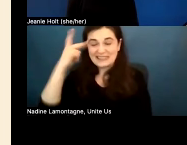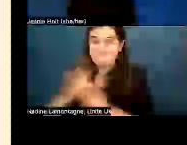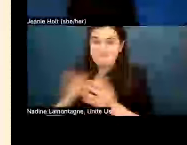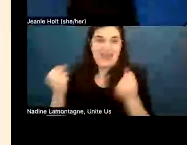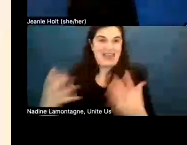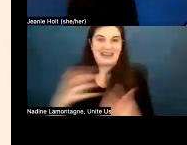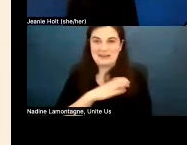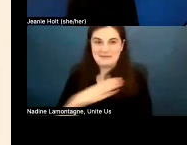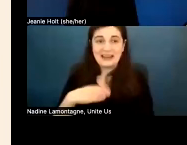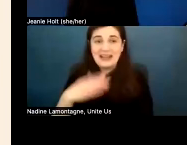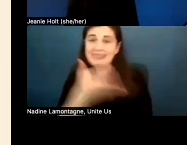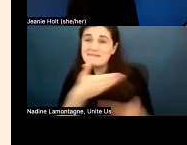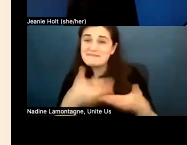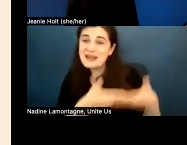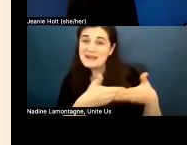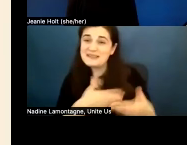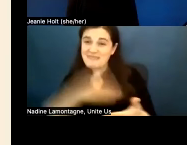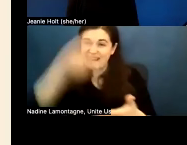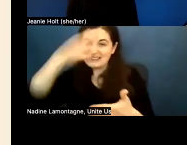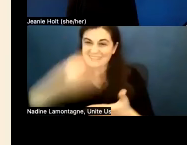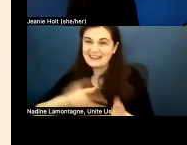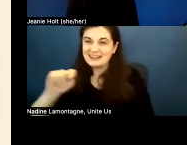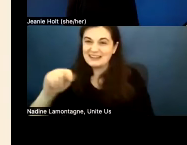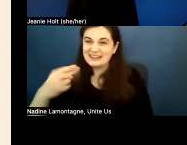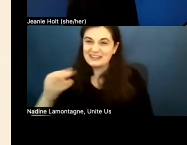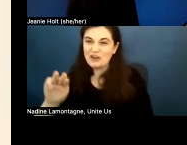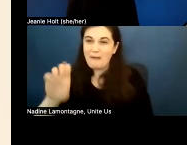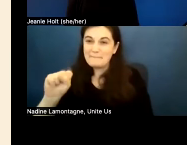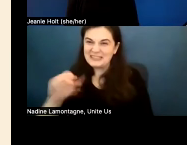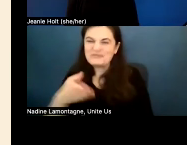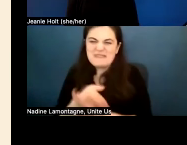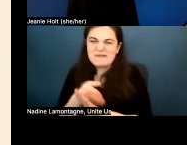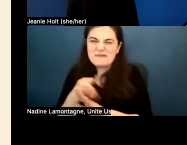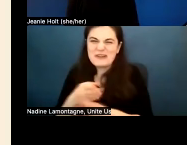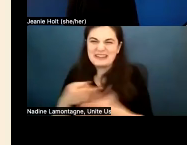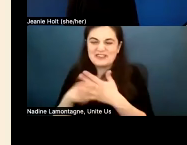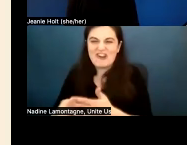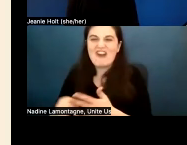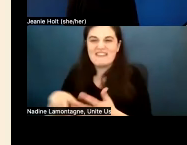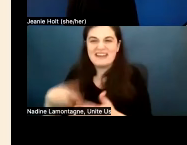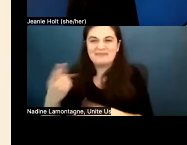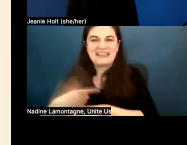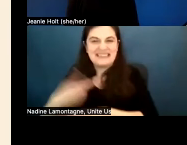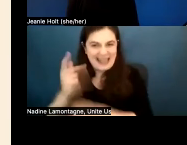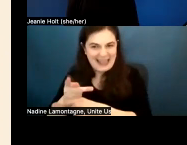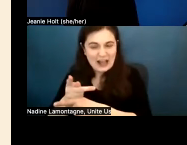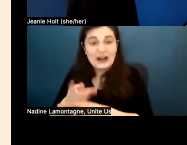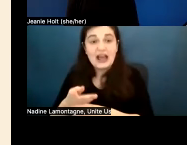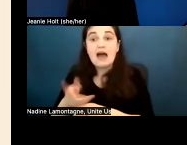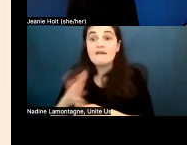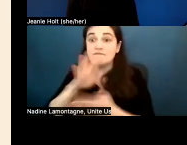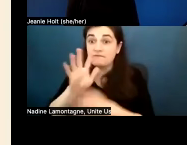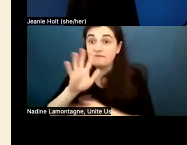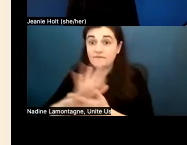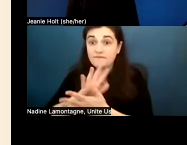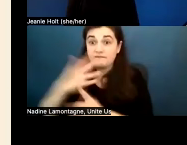This baby is my son, Thomas, right before he started daycare. So he went into daycare at about 5 months old, and a few weeks later came home